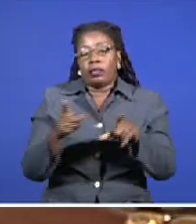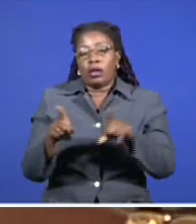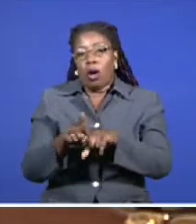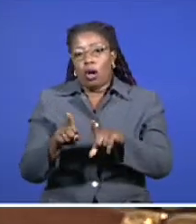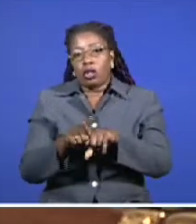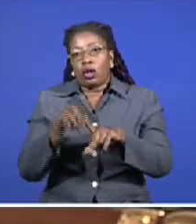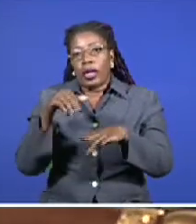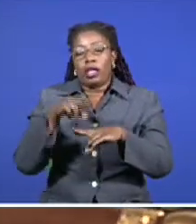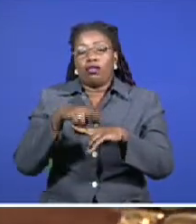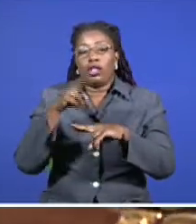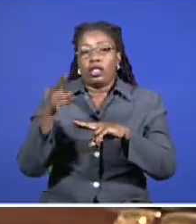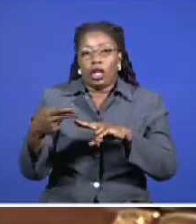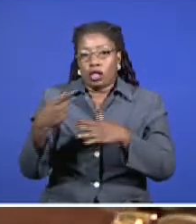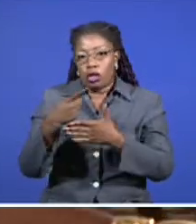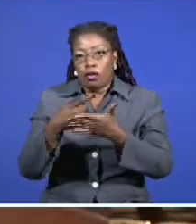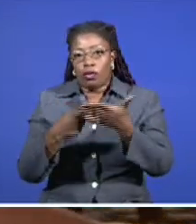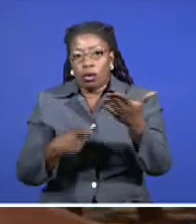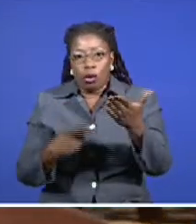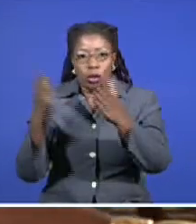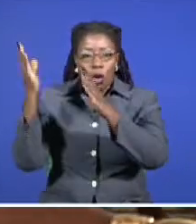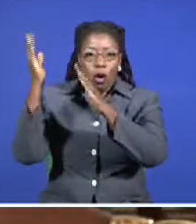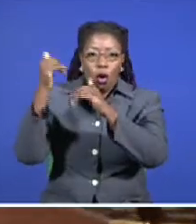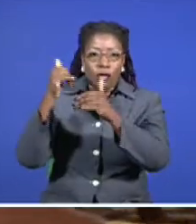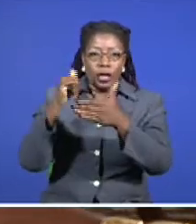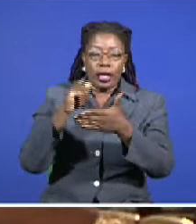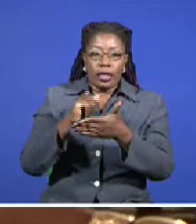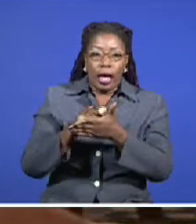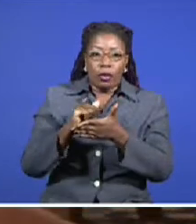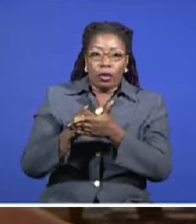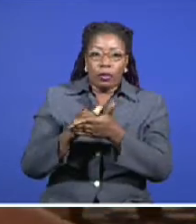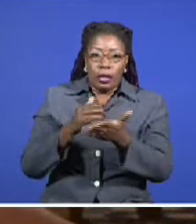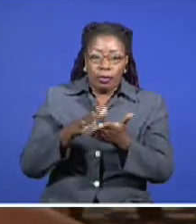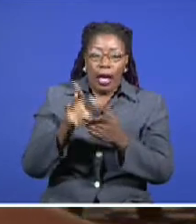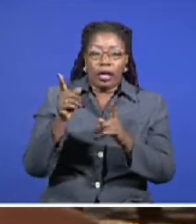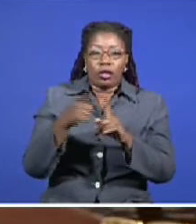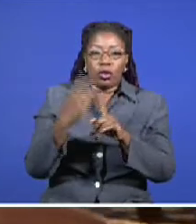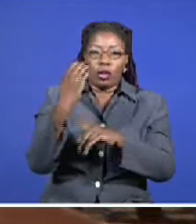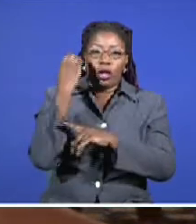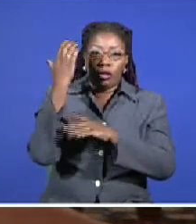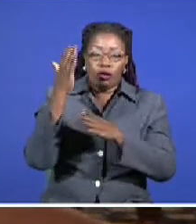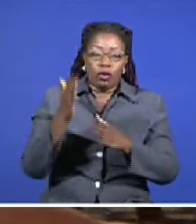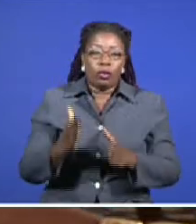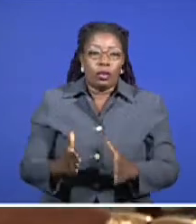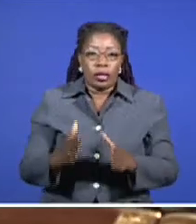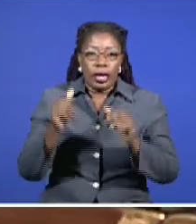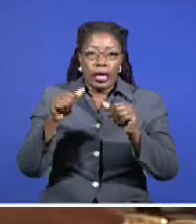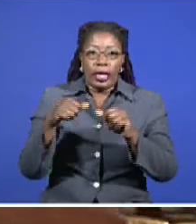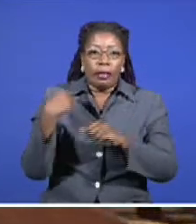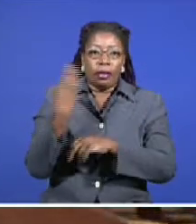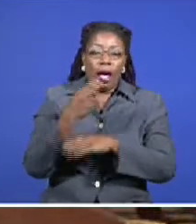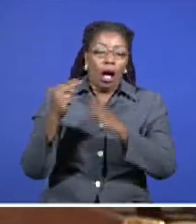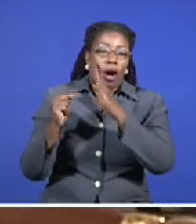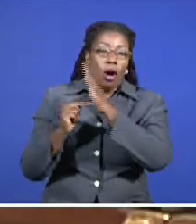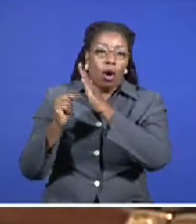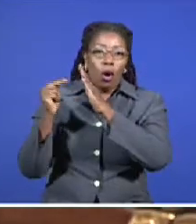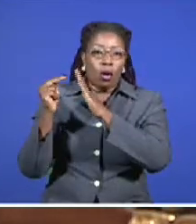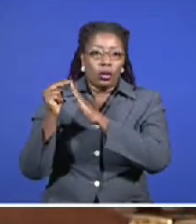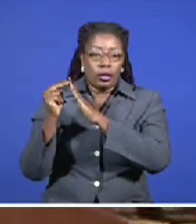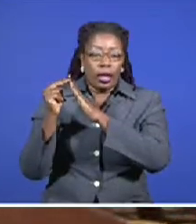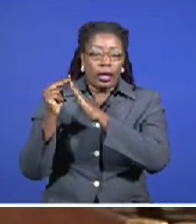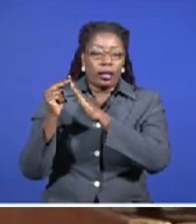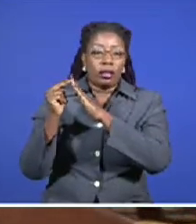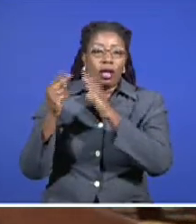of the reduction of costs. Hopefully that will be passed on to consumers, that will enable all our hoteliers to do even